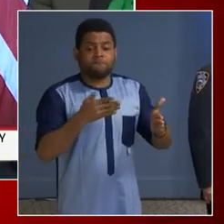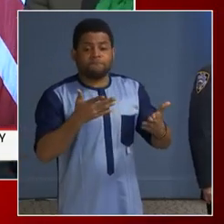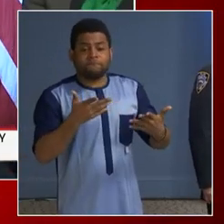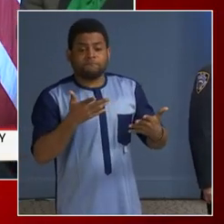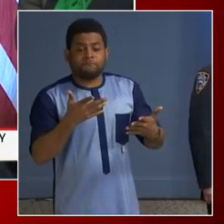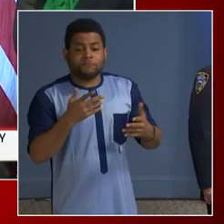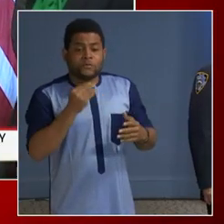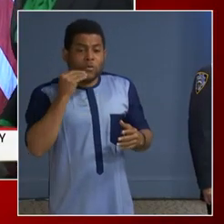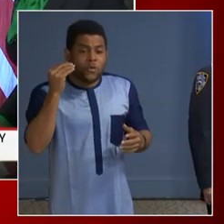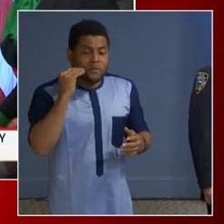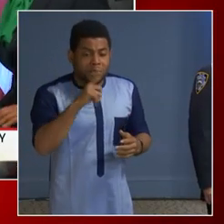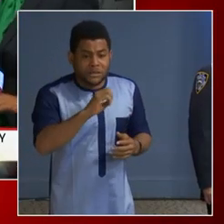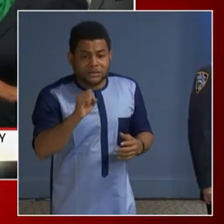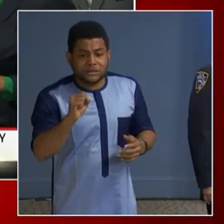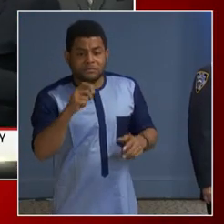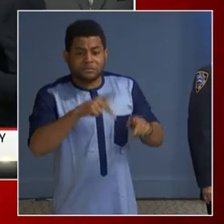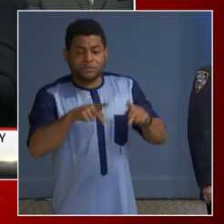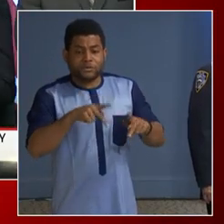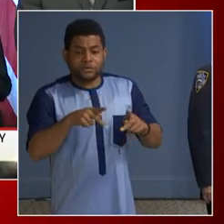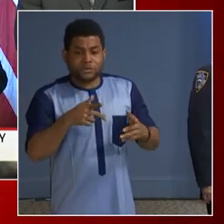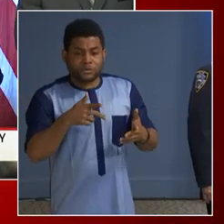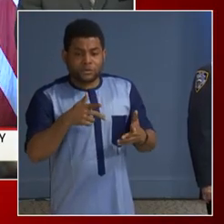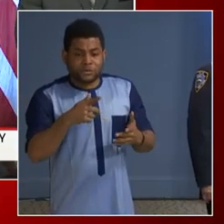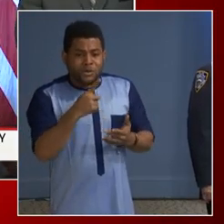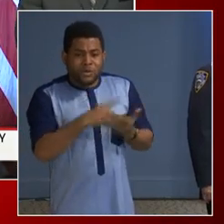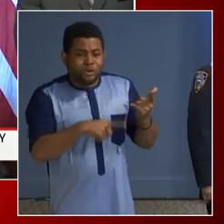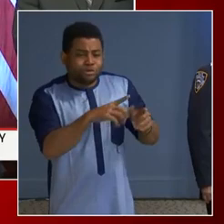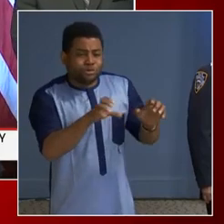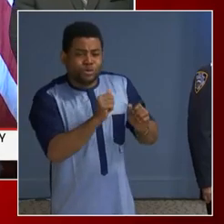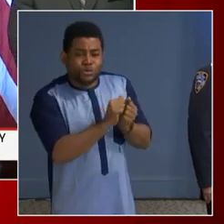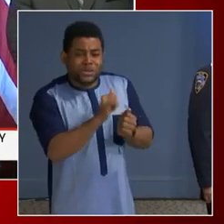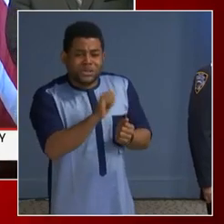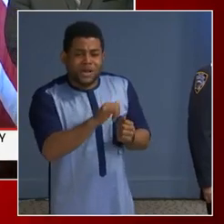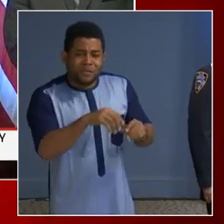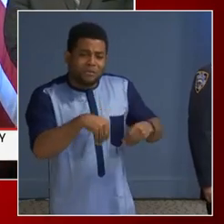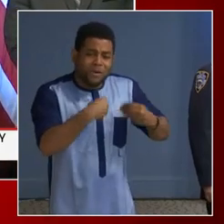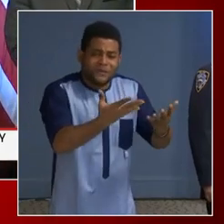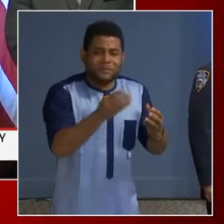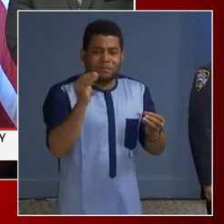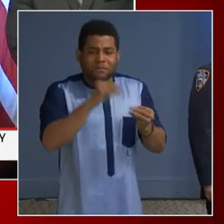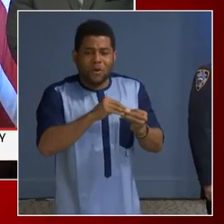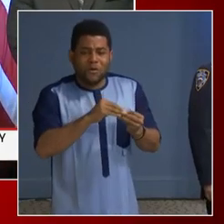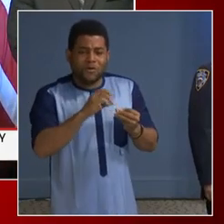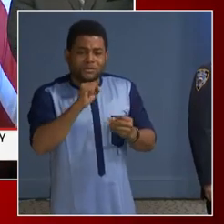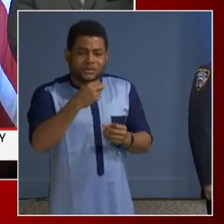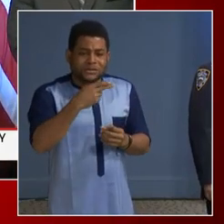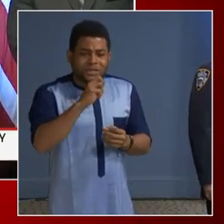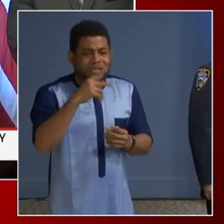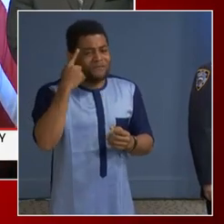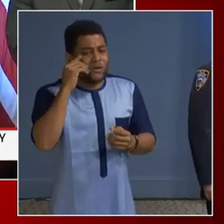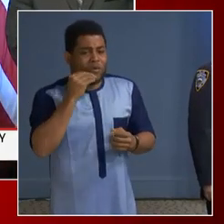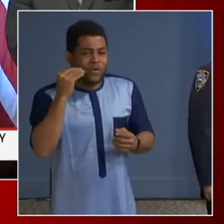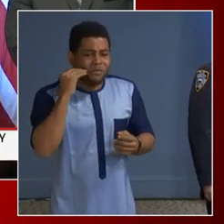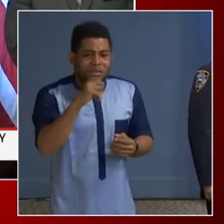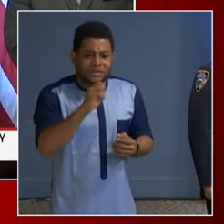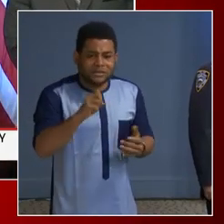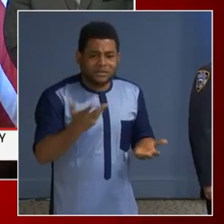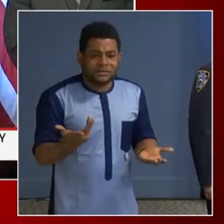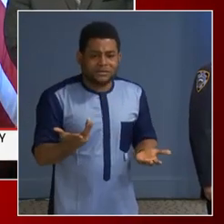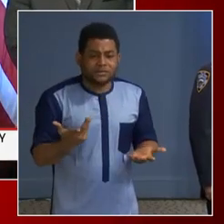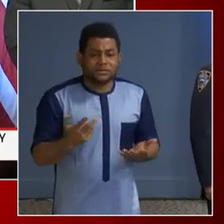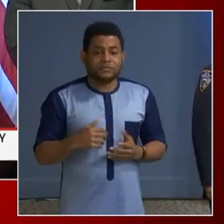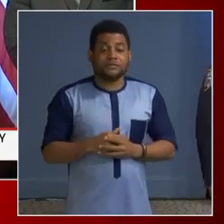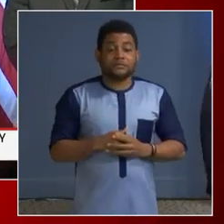to give people permanent housing beyond encouraging them to go to a shelter. You heard the